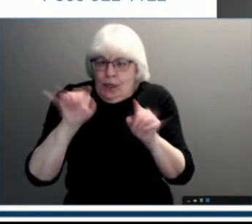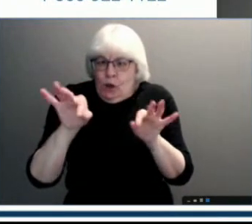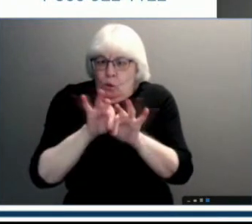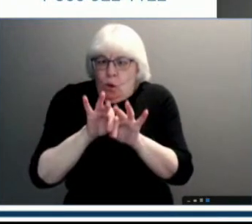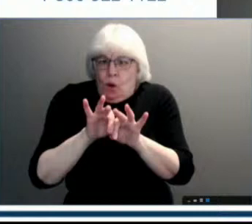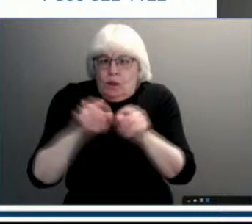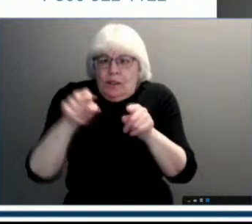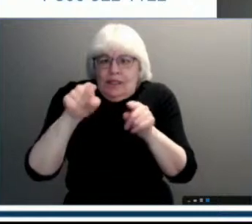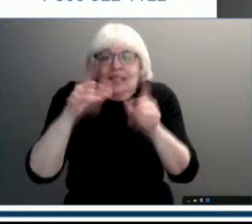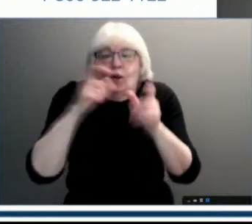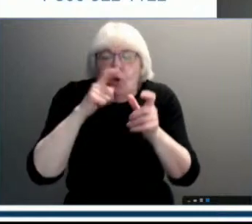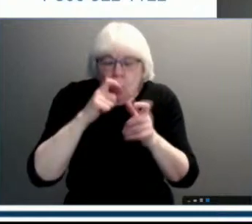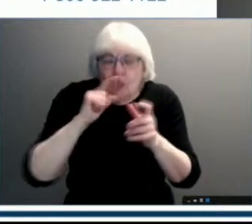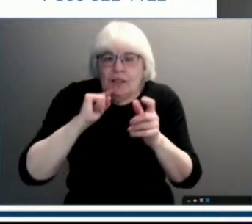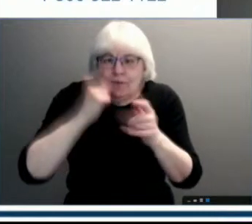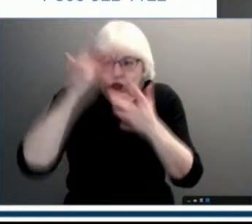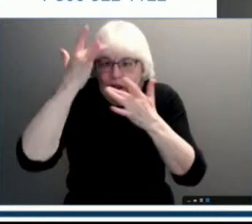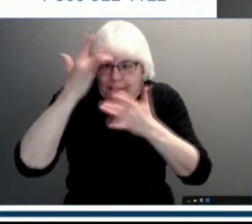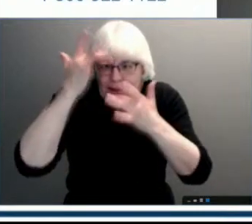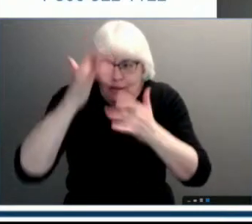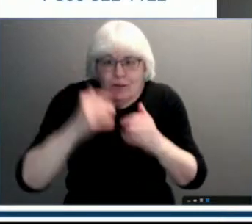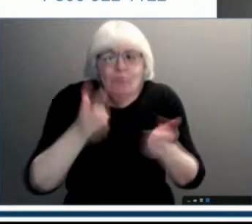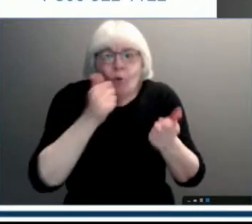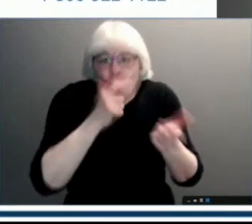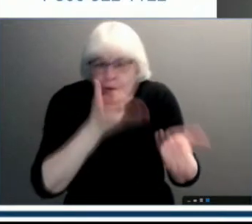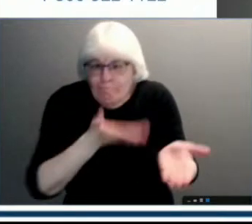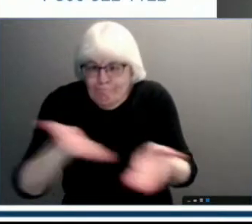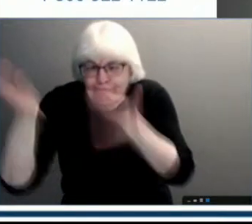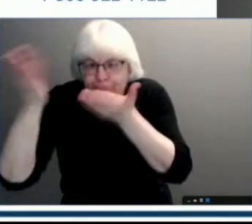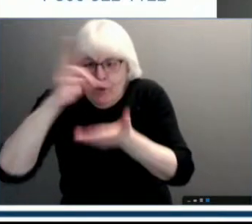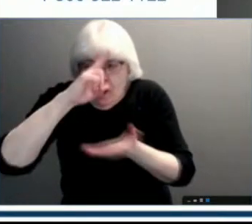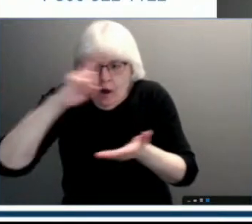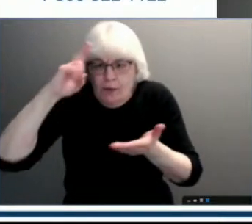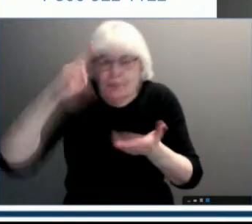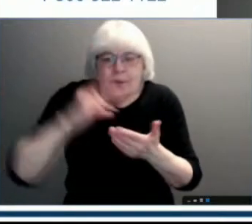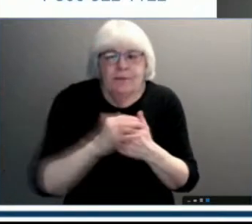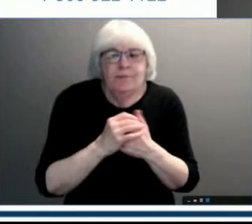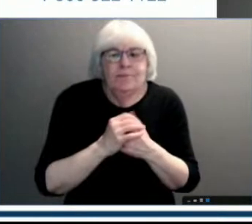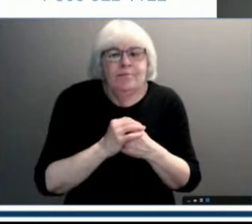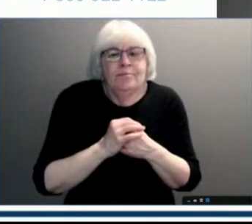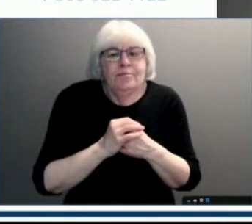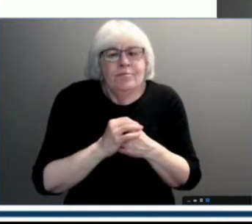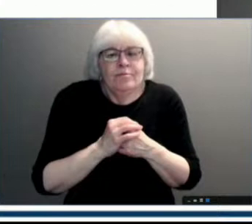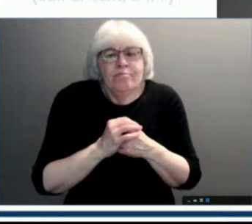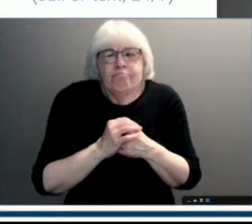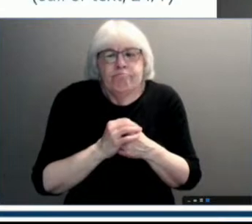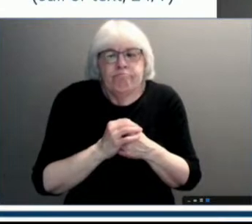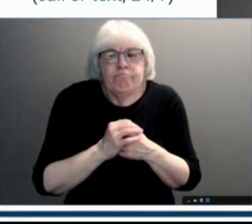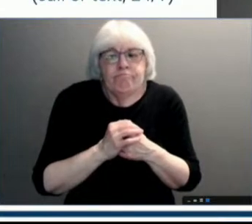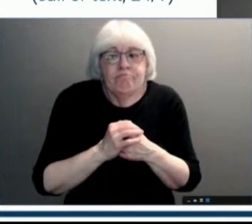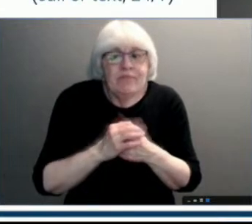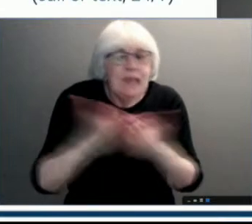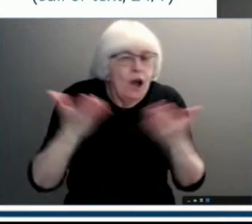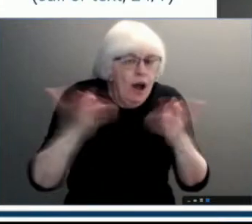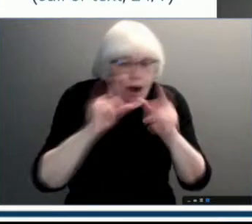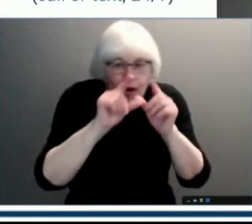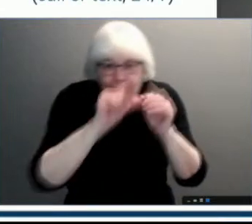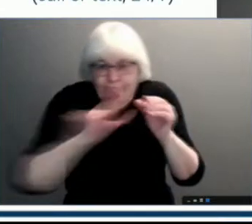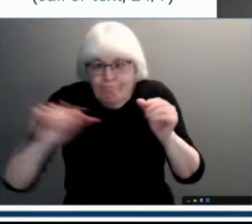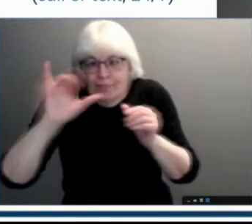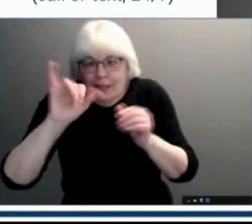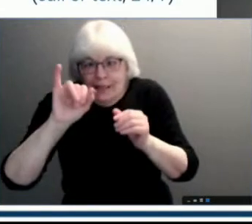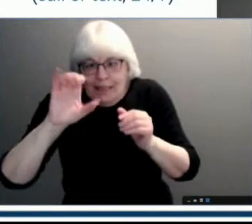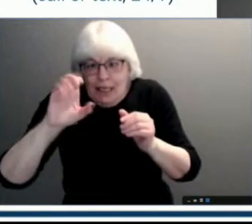are hospitalized, or whether it's a medical bed or an ICU bed, and really understanding those and what patterns